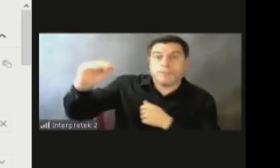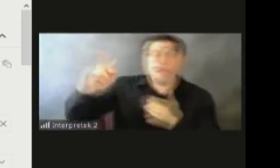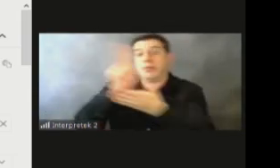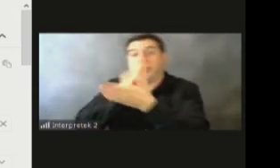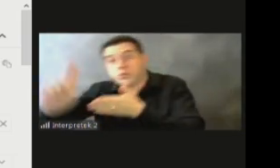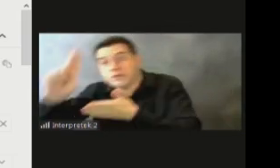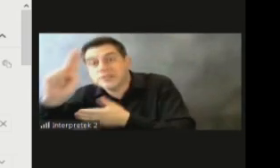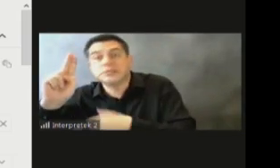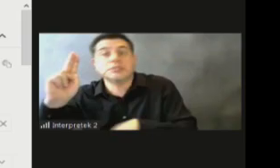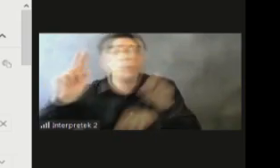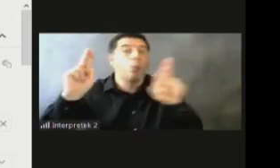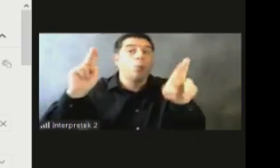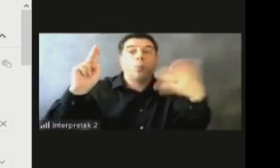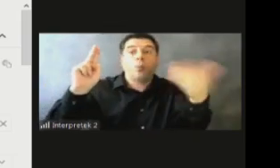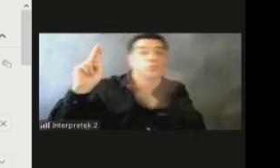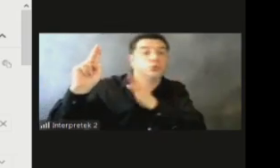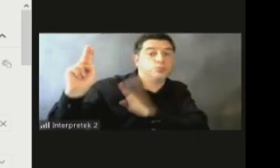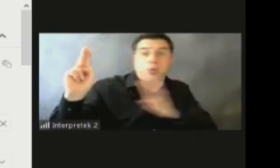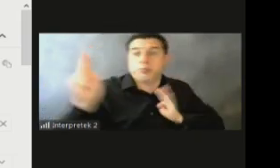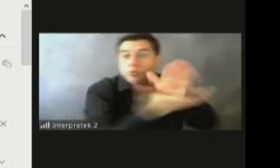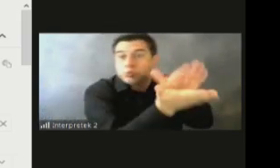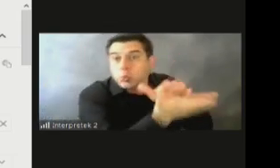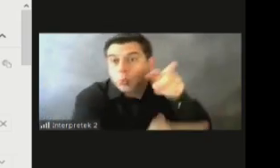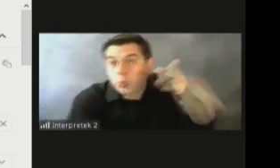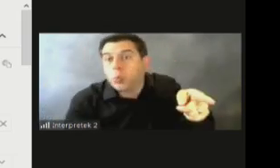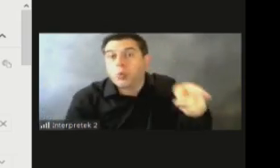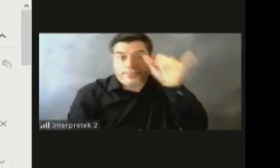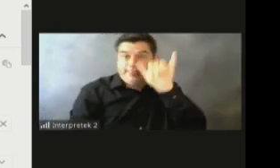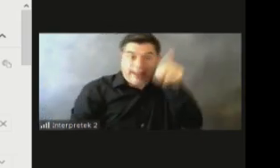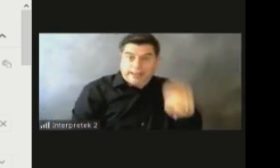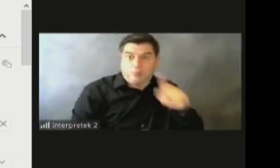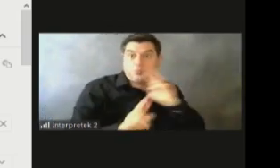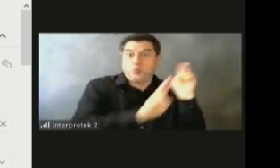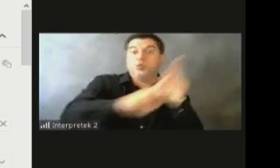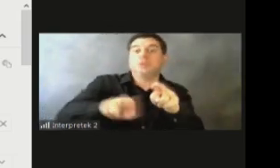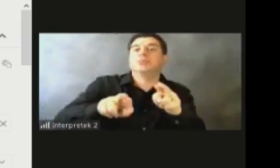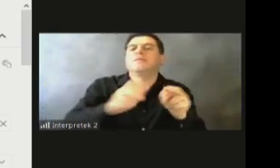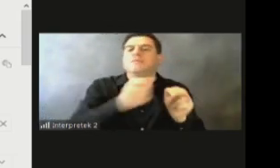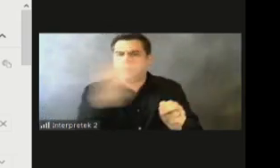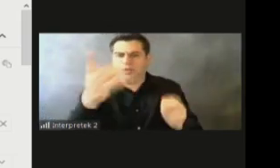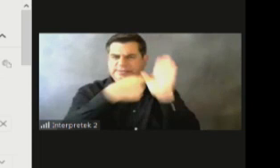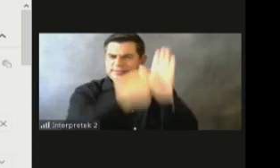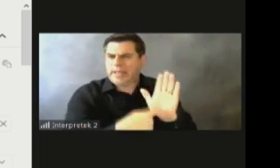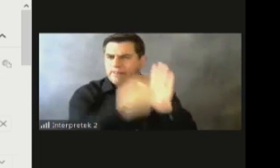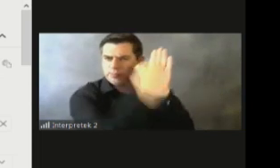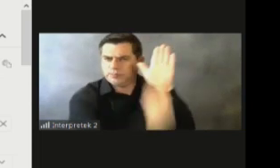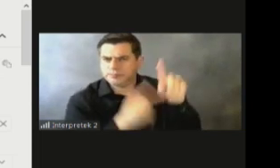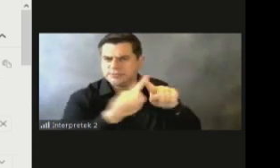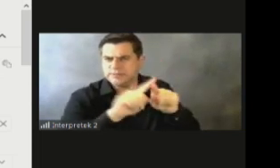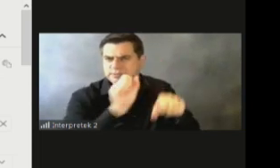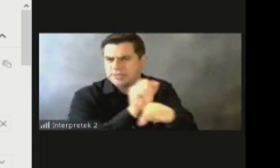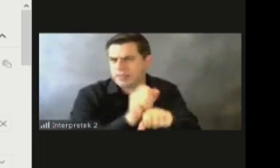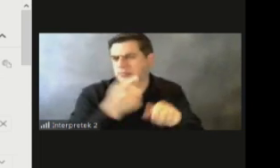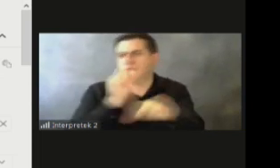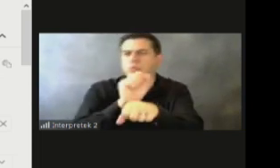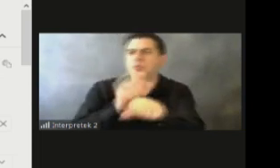housing. And so the report contains some examples of employer-assisted housing programs across the country. But essentially, the purpose